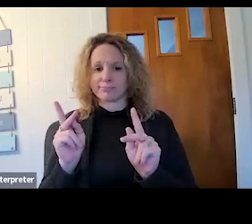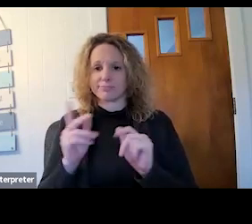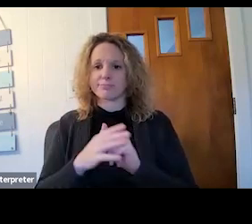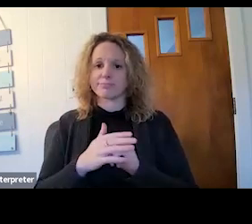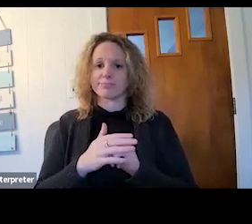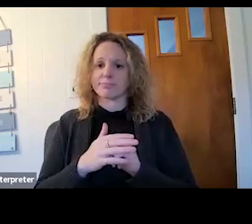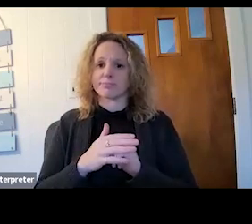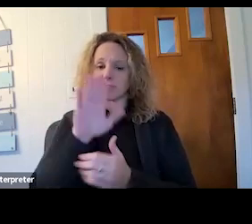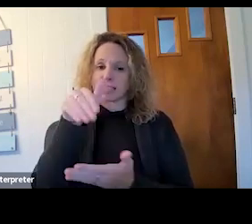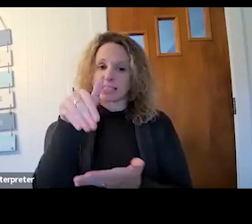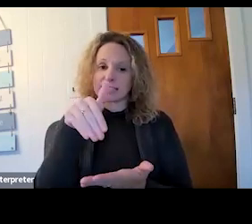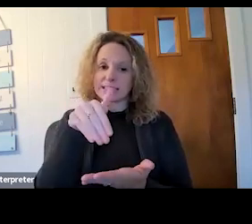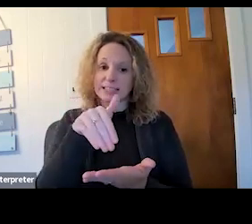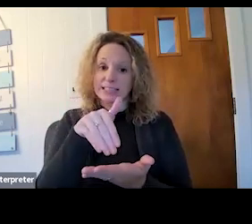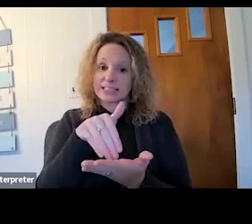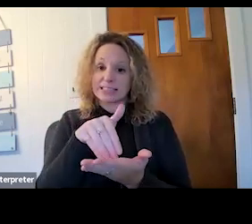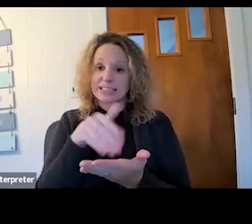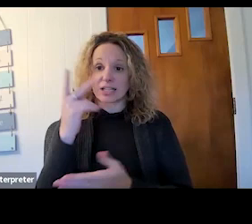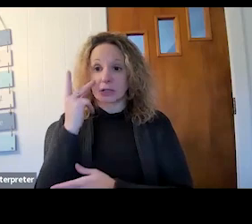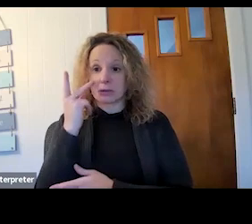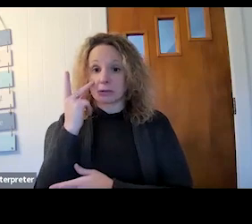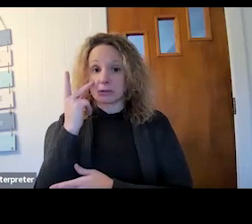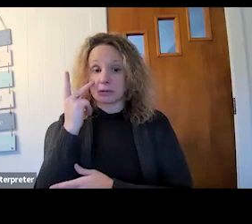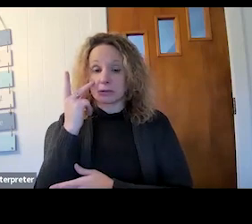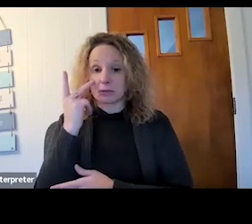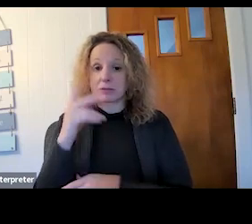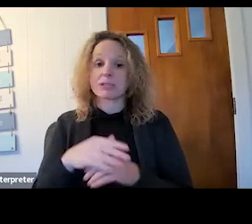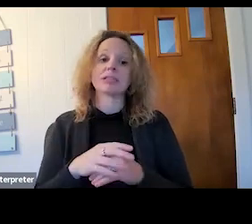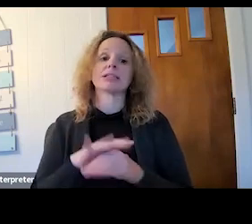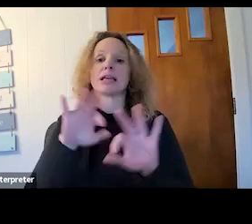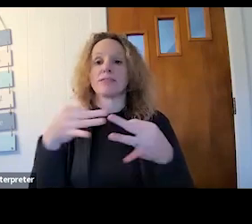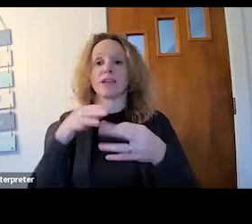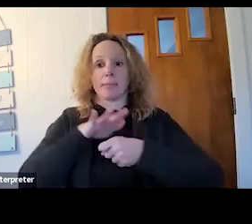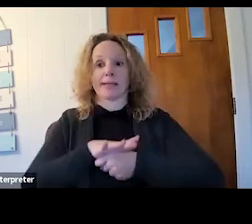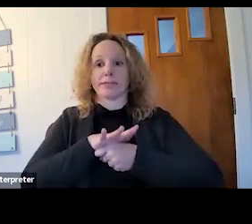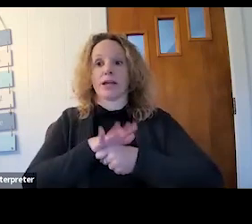the center of this frame is family stress.